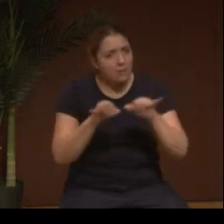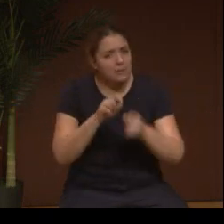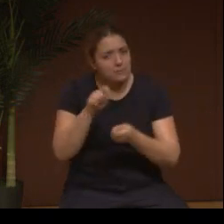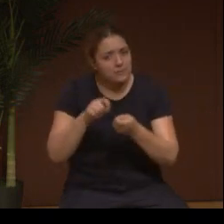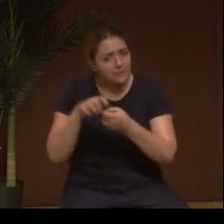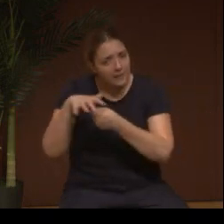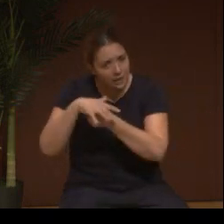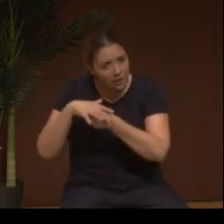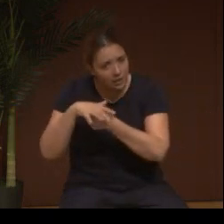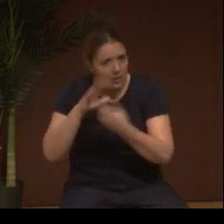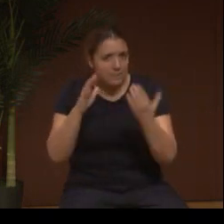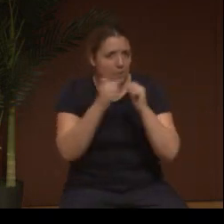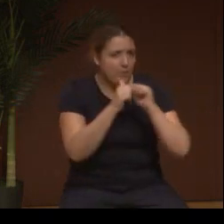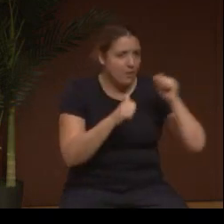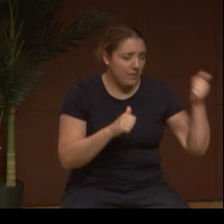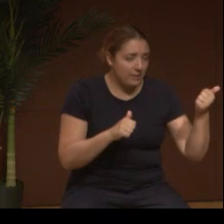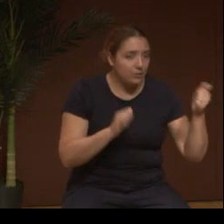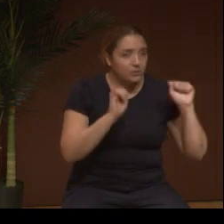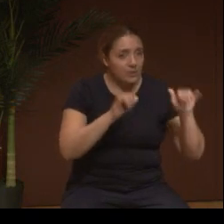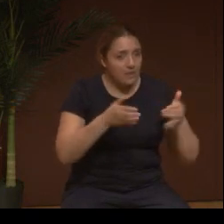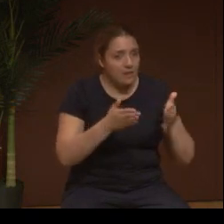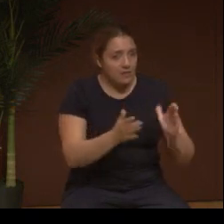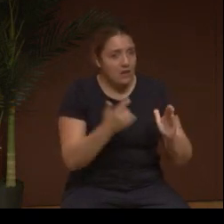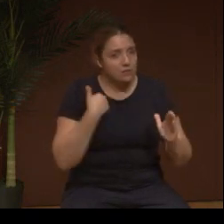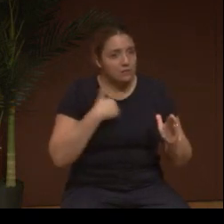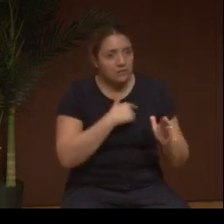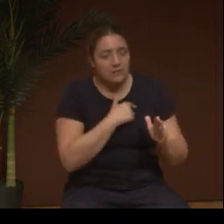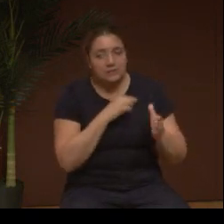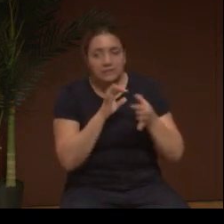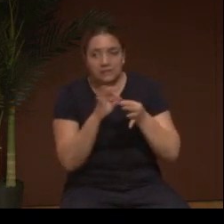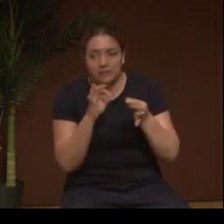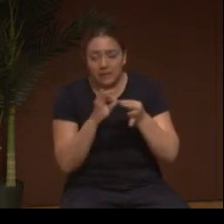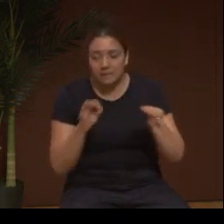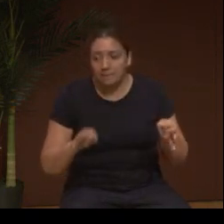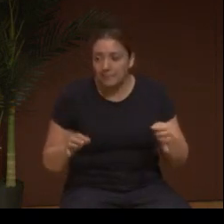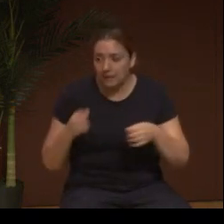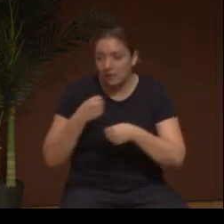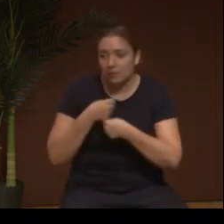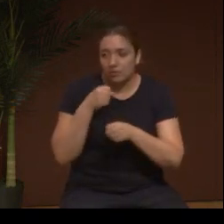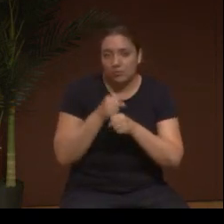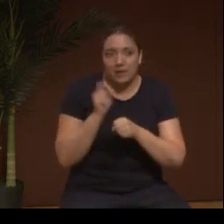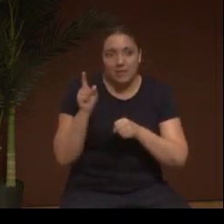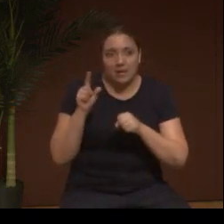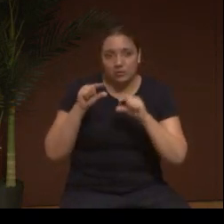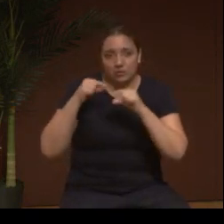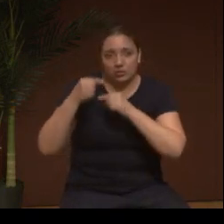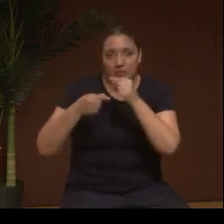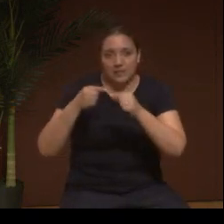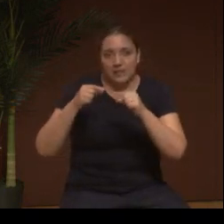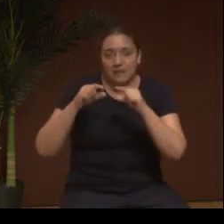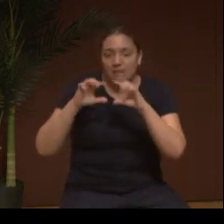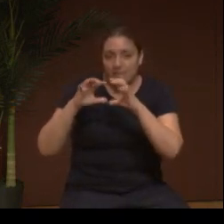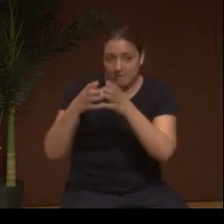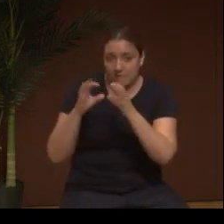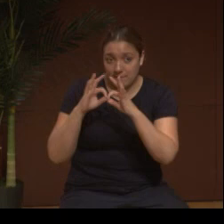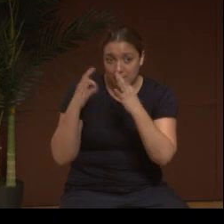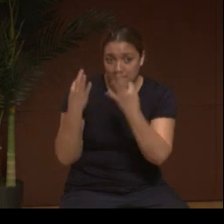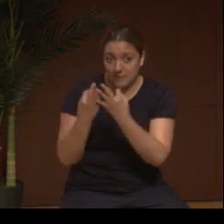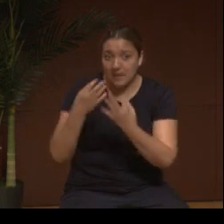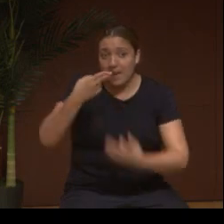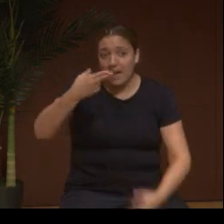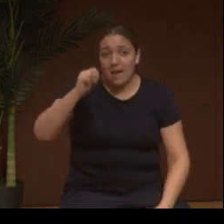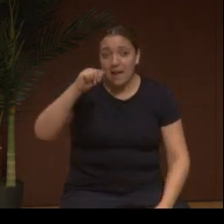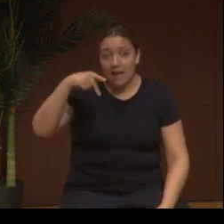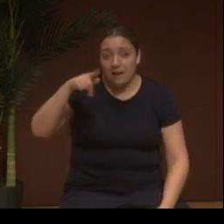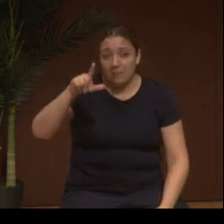areas rather than others. Okay? So that allows us to say, or create these genetic families, we call them haplogroups, and these haplogroups are